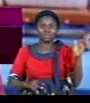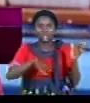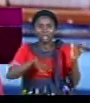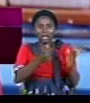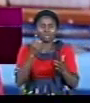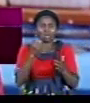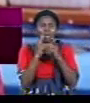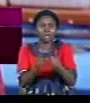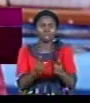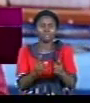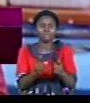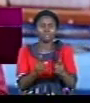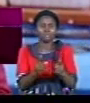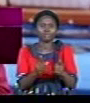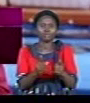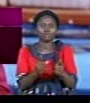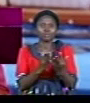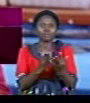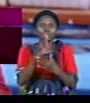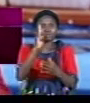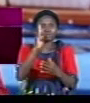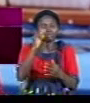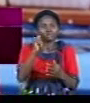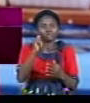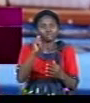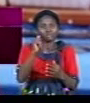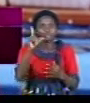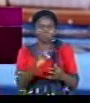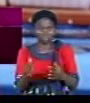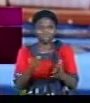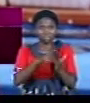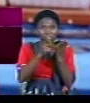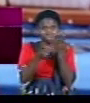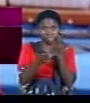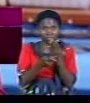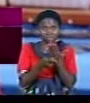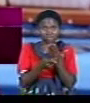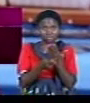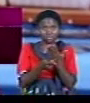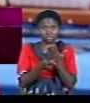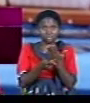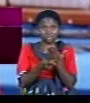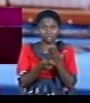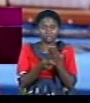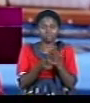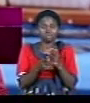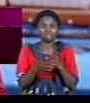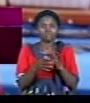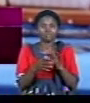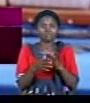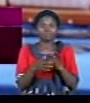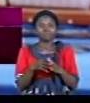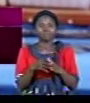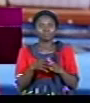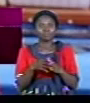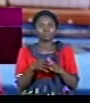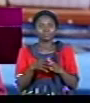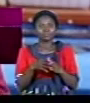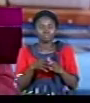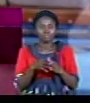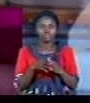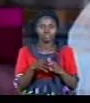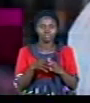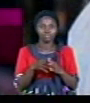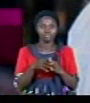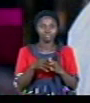That time ulcer has been disturbing me for some time now, like 3 years. So it has been disturbing me so much. To